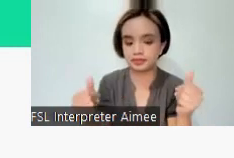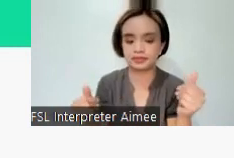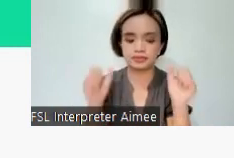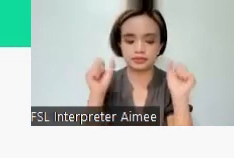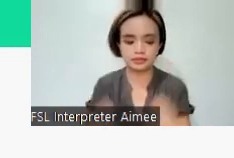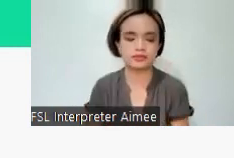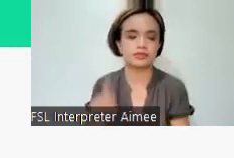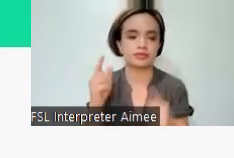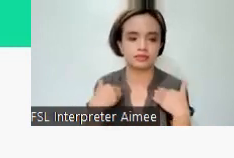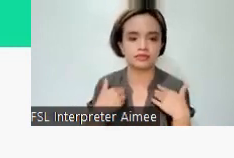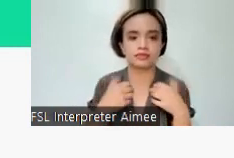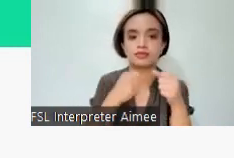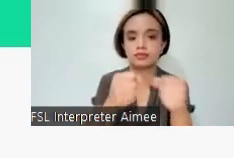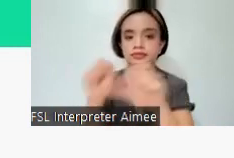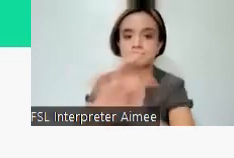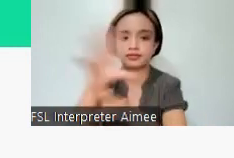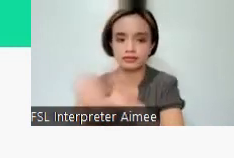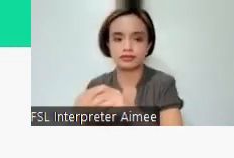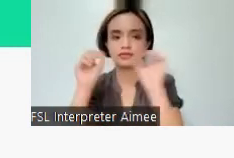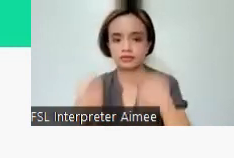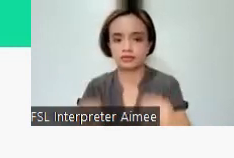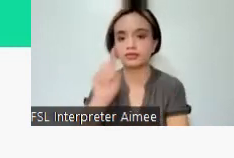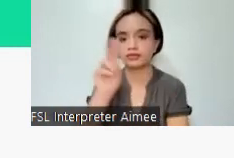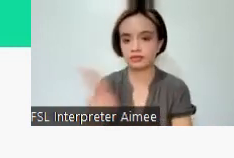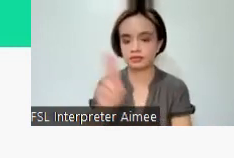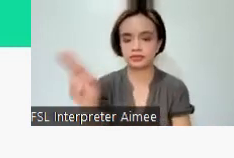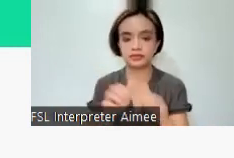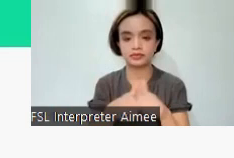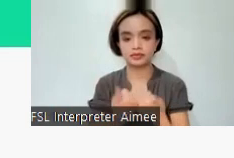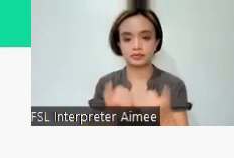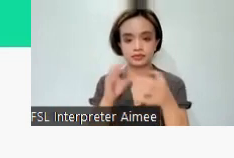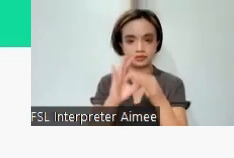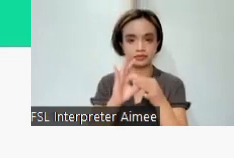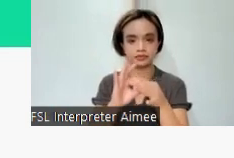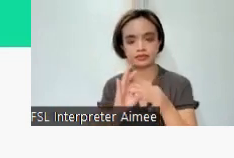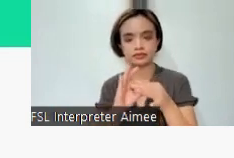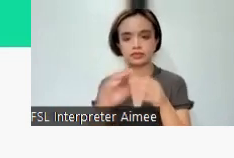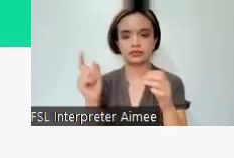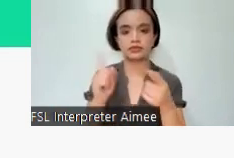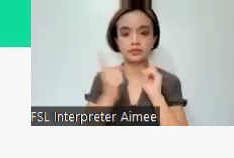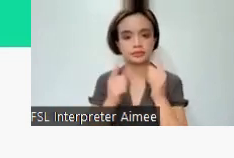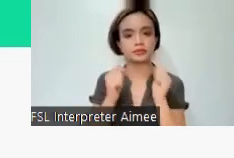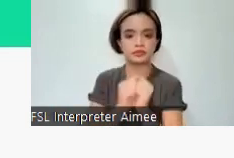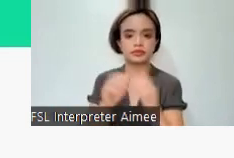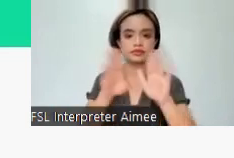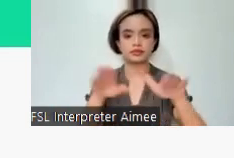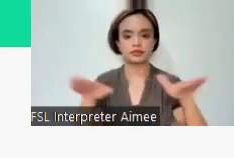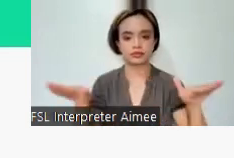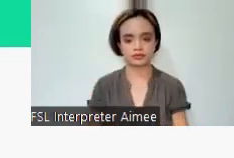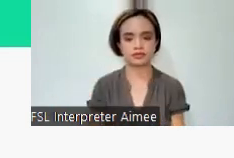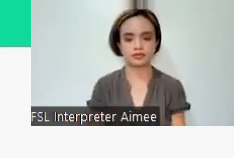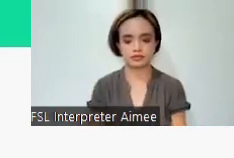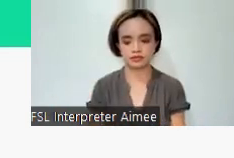cover strategies that parents can employ in engaging in the contextualized talk with children.